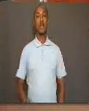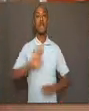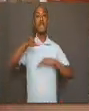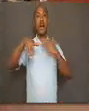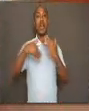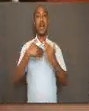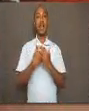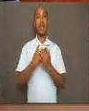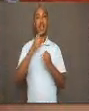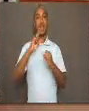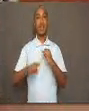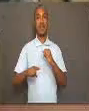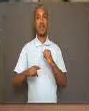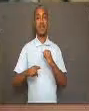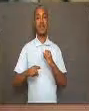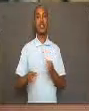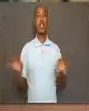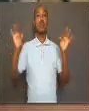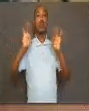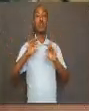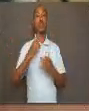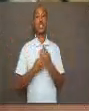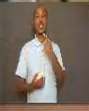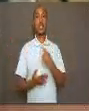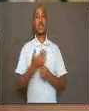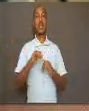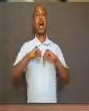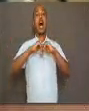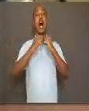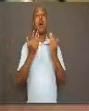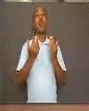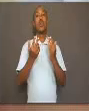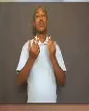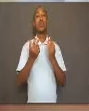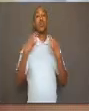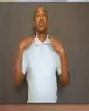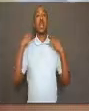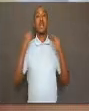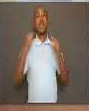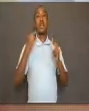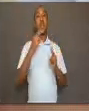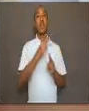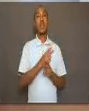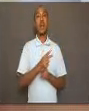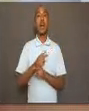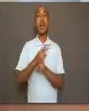Finally, students, it is important that we discuss how to safely handle acids.